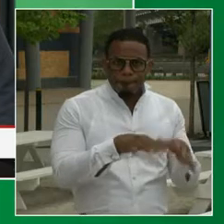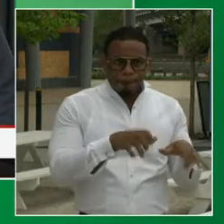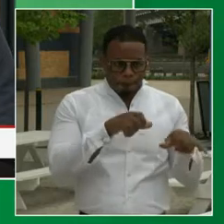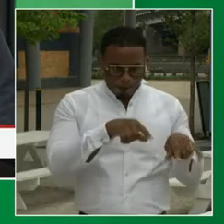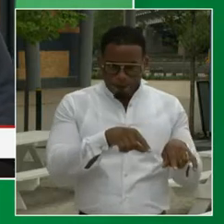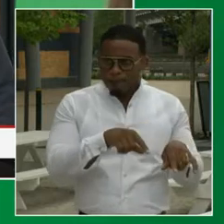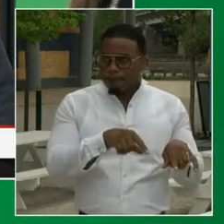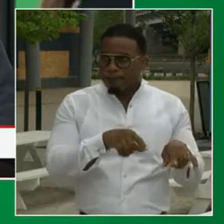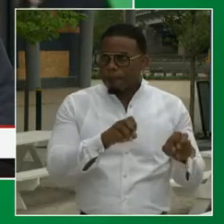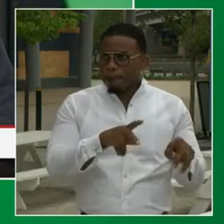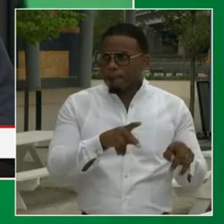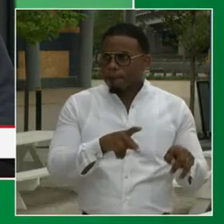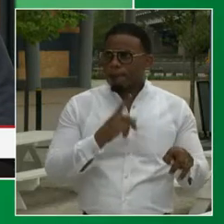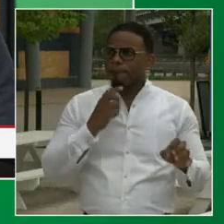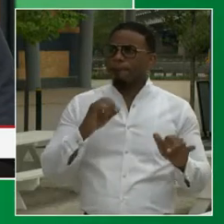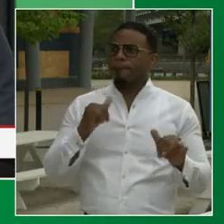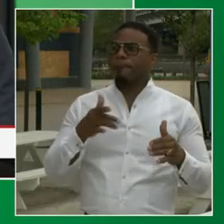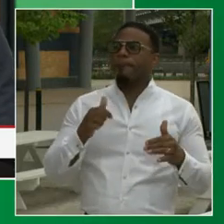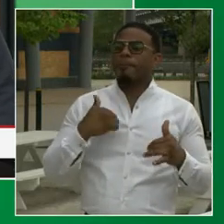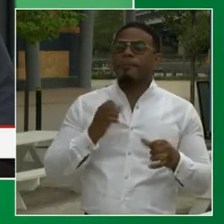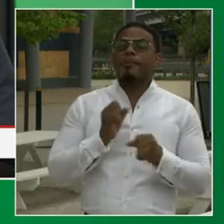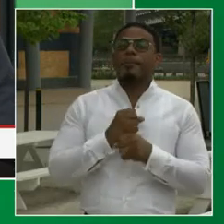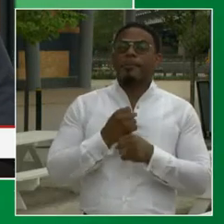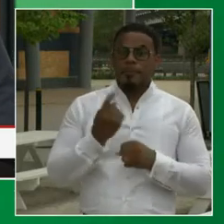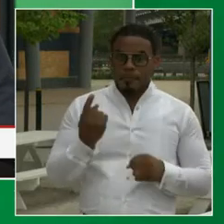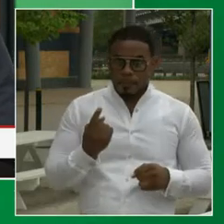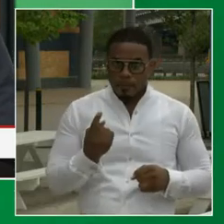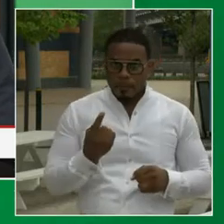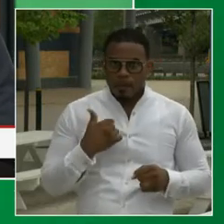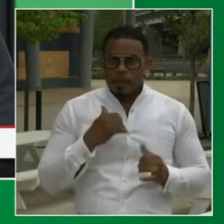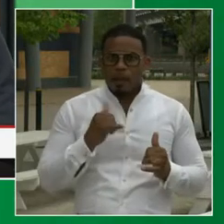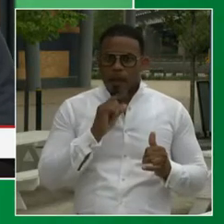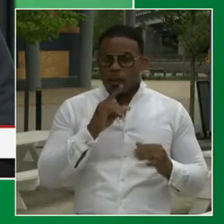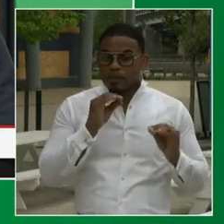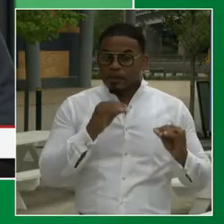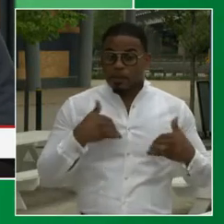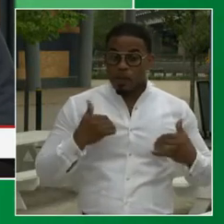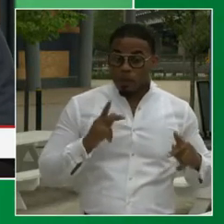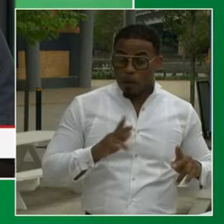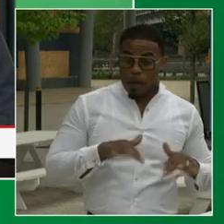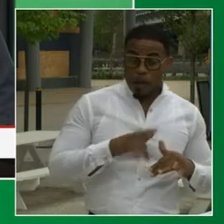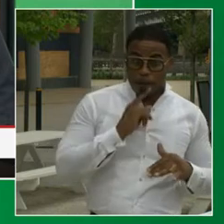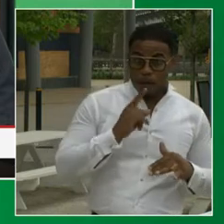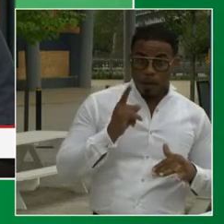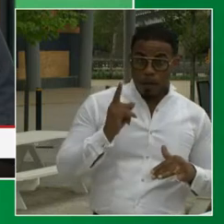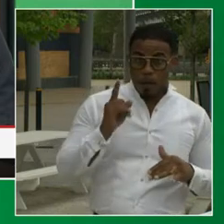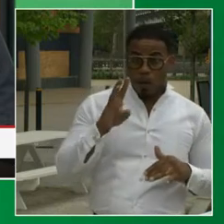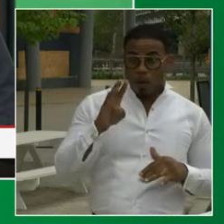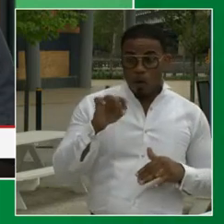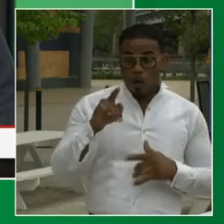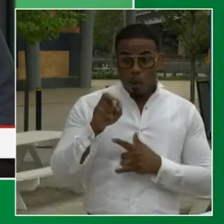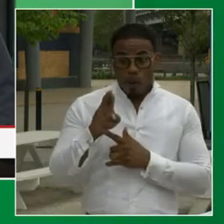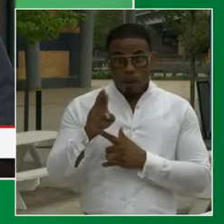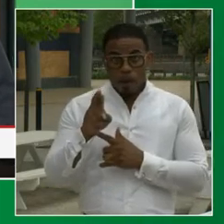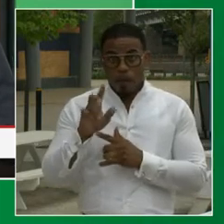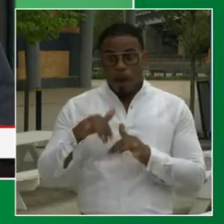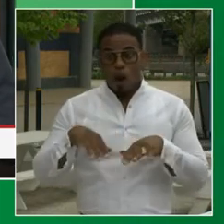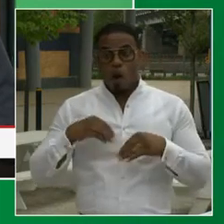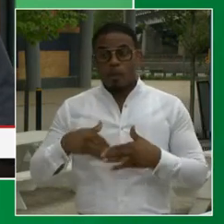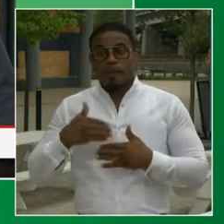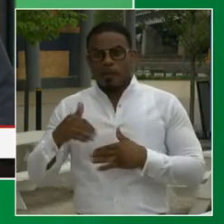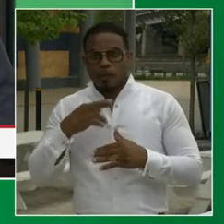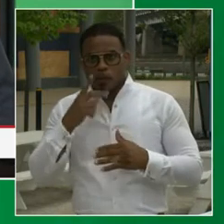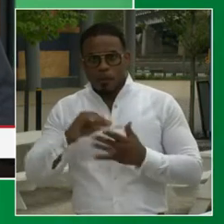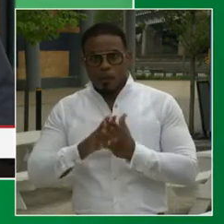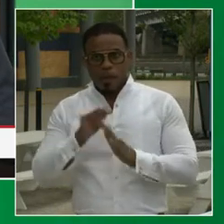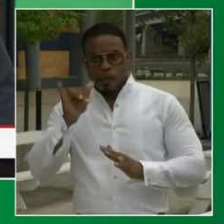that opportunity to say, hey, let me create something that I can not only teach a young person how to be a waiter, but how to own the next restaurant, to